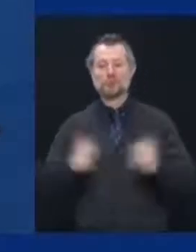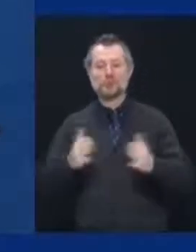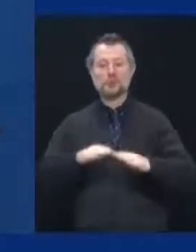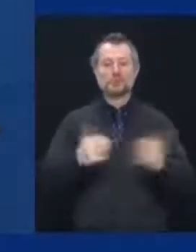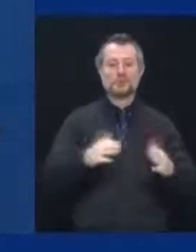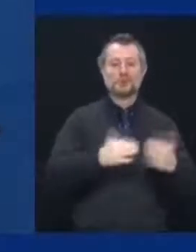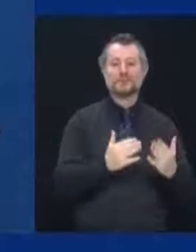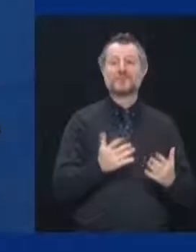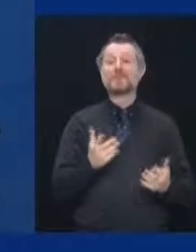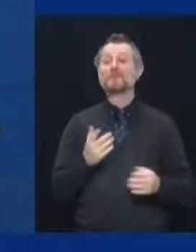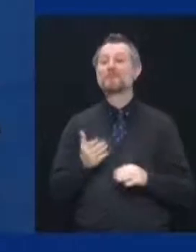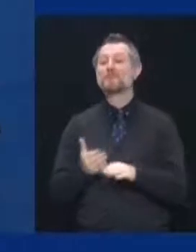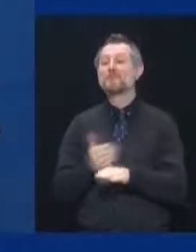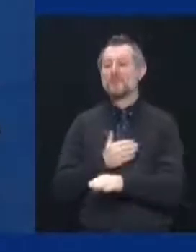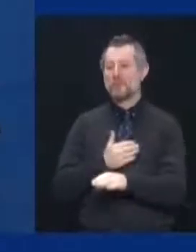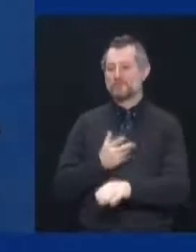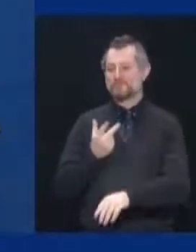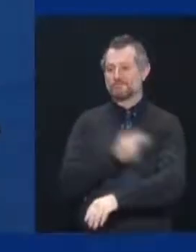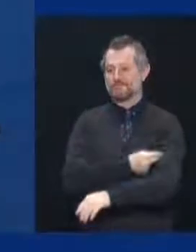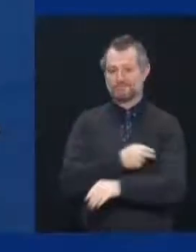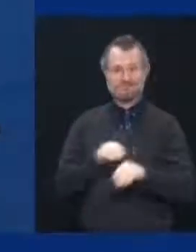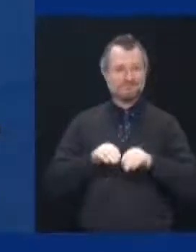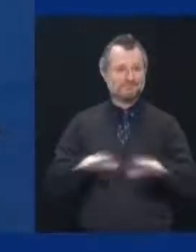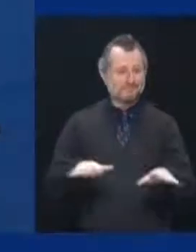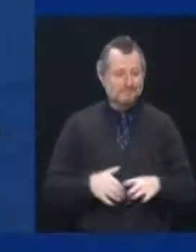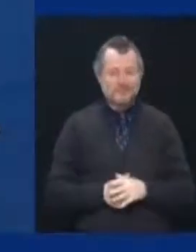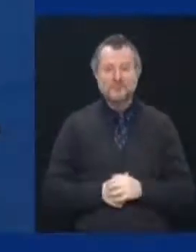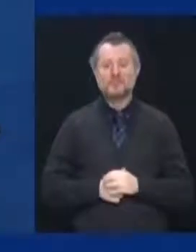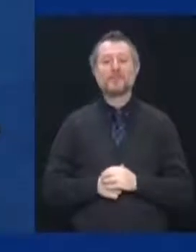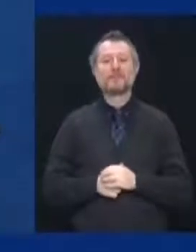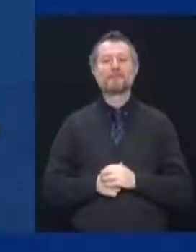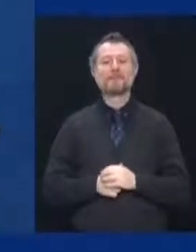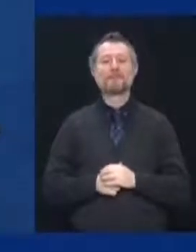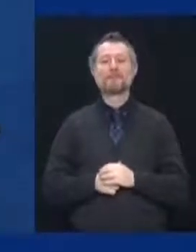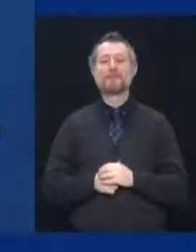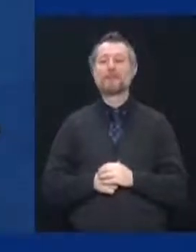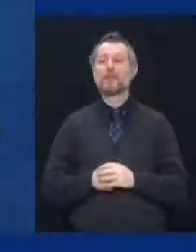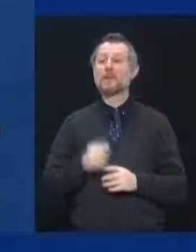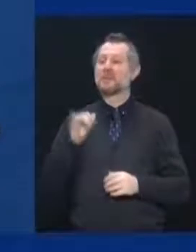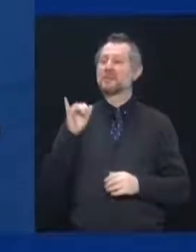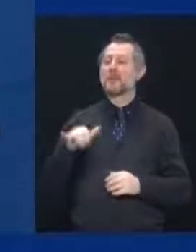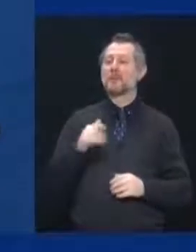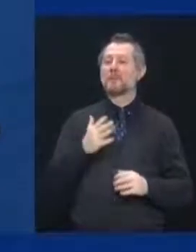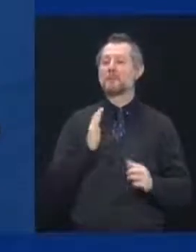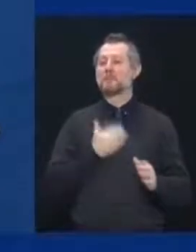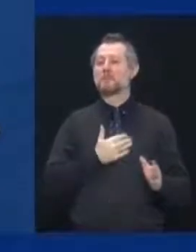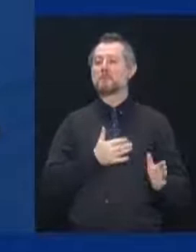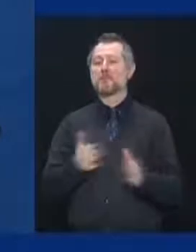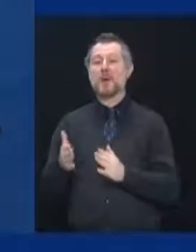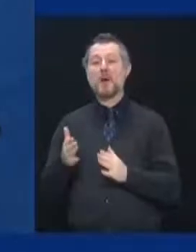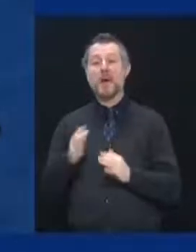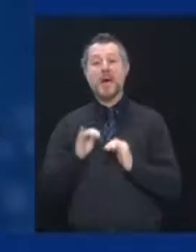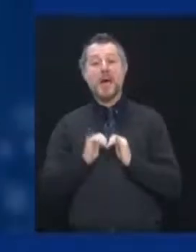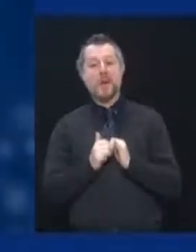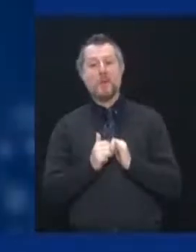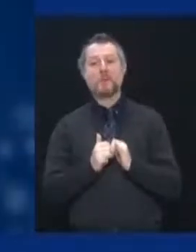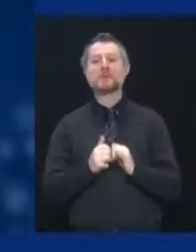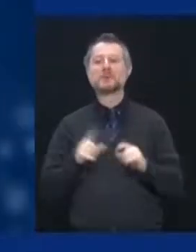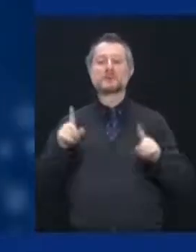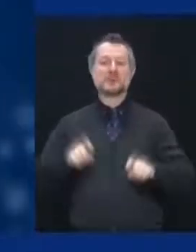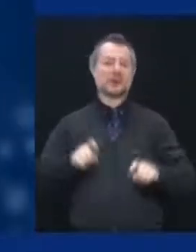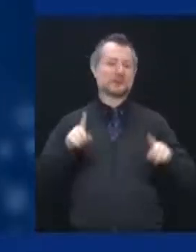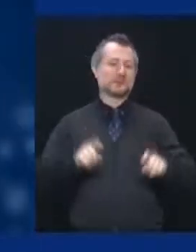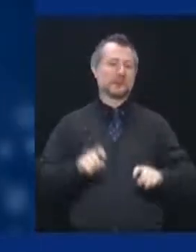hitting critical mass in the vaccination process. And that's what we're going to do using testing. Do it smartly, do